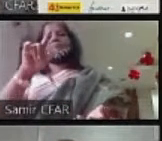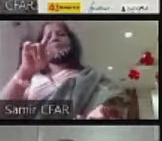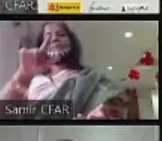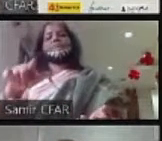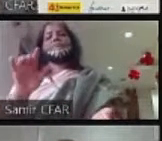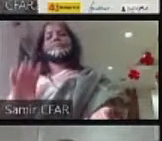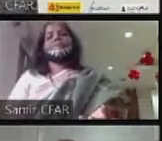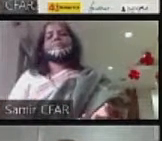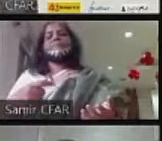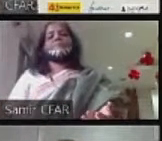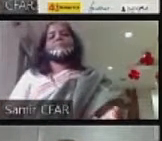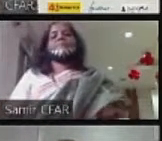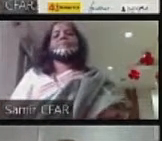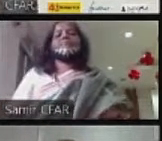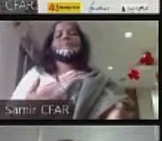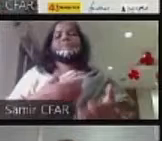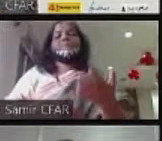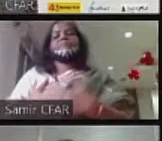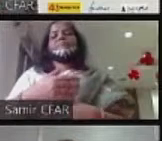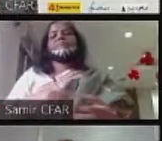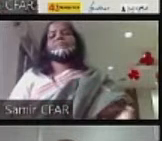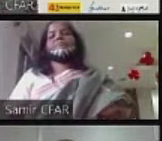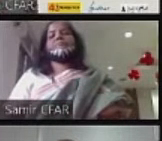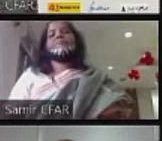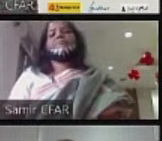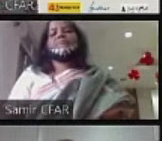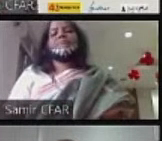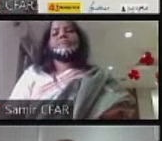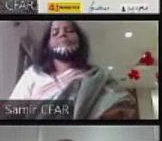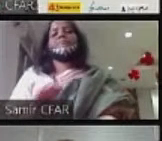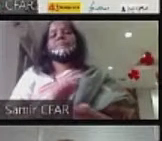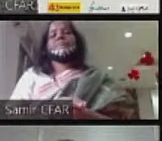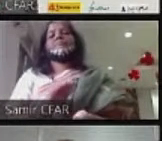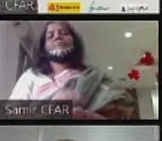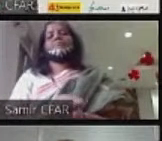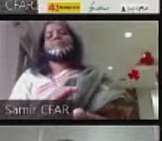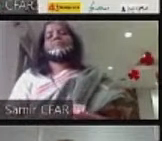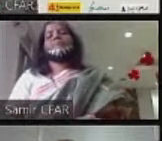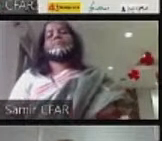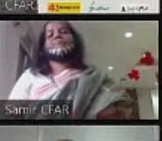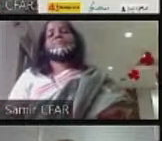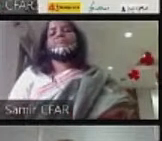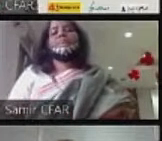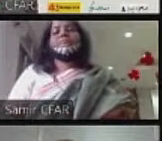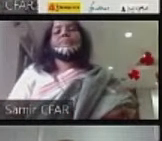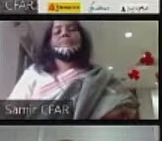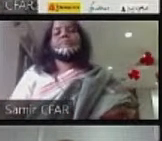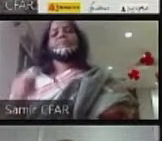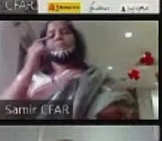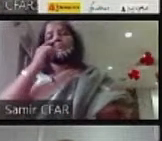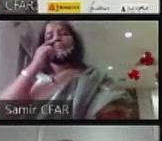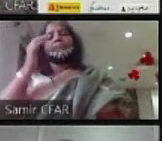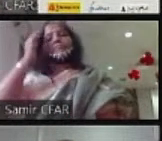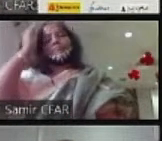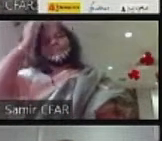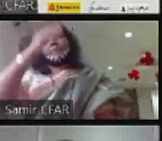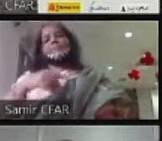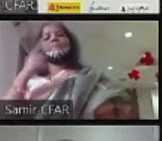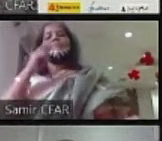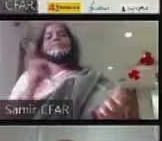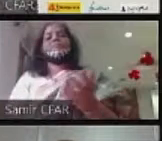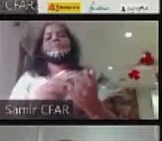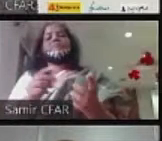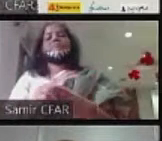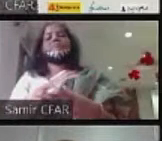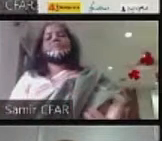is being given by the government, 5% of all of these funds are reserved for people with disability, and within